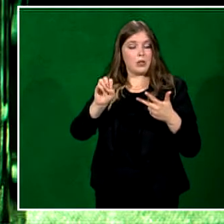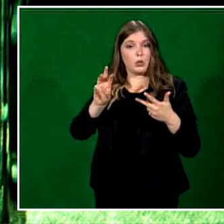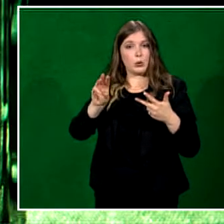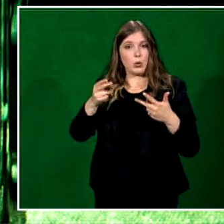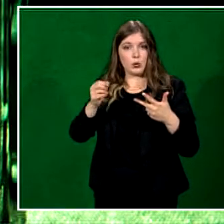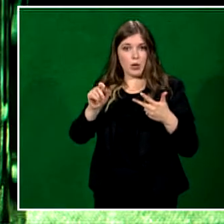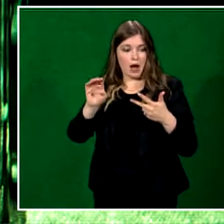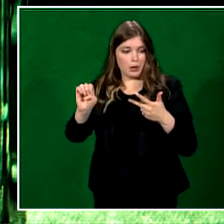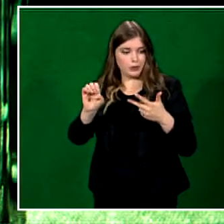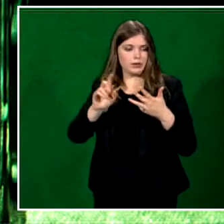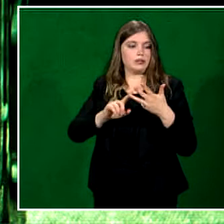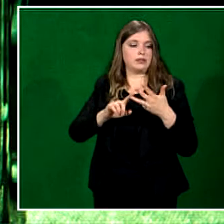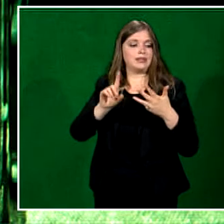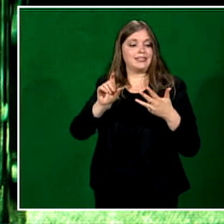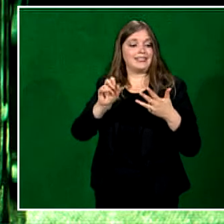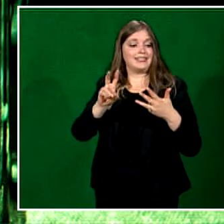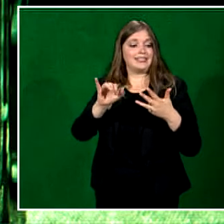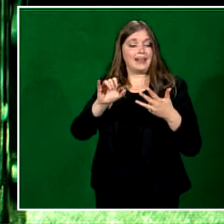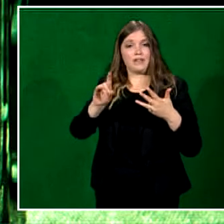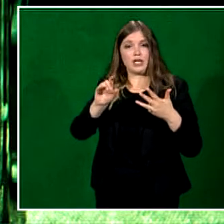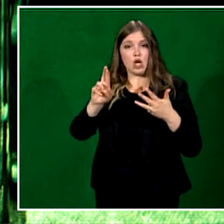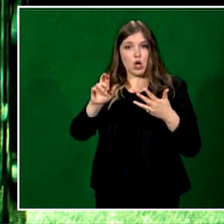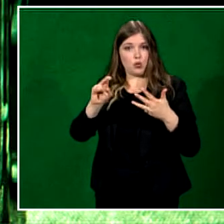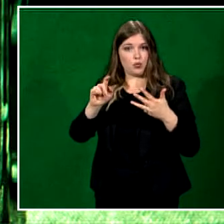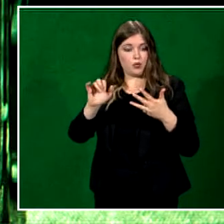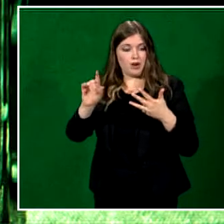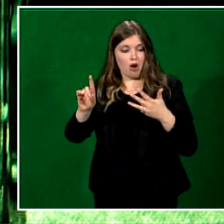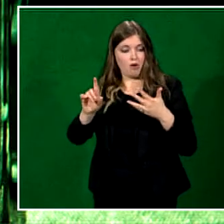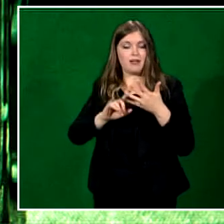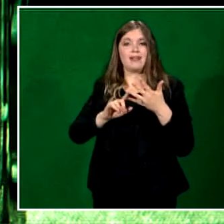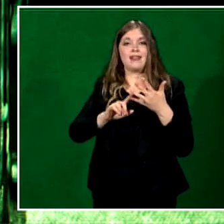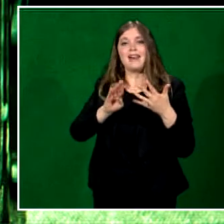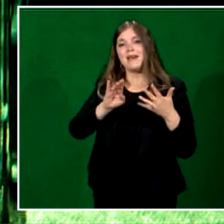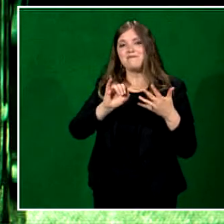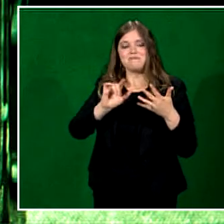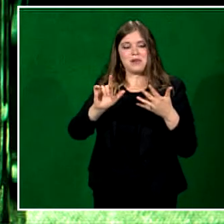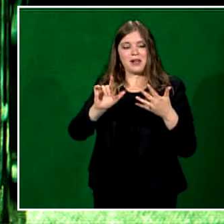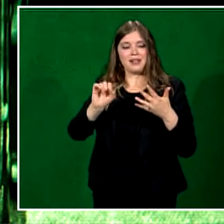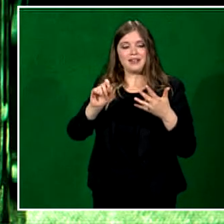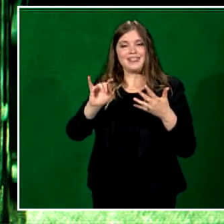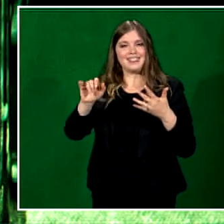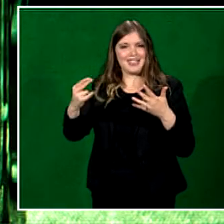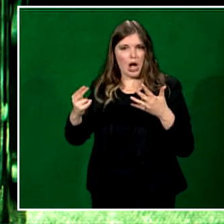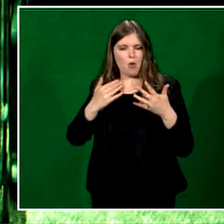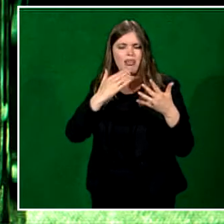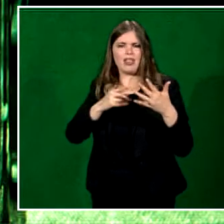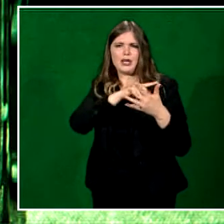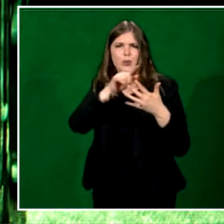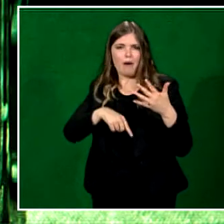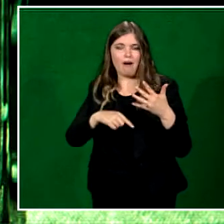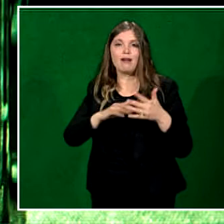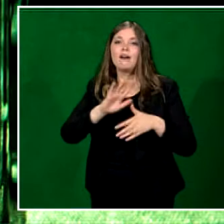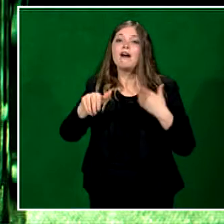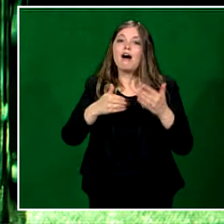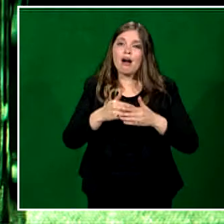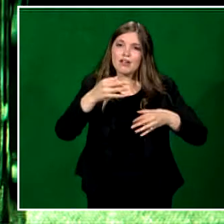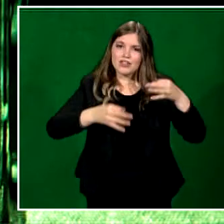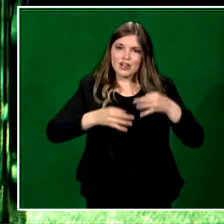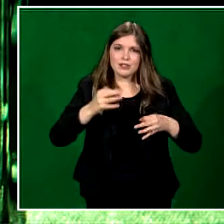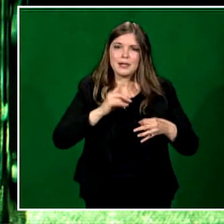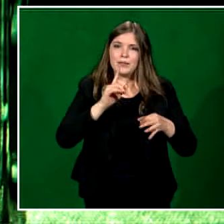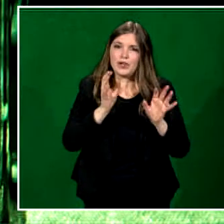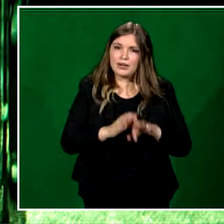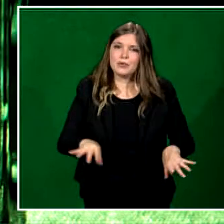Steelcase, and Bill Stow of Sustainable Research Group. Thank you all. All of our judges have been instrumental in making Wege